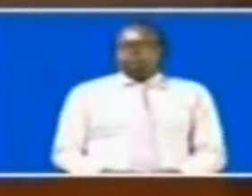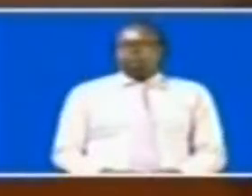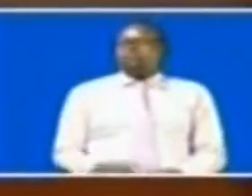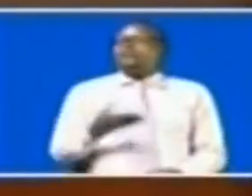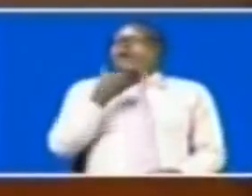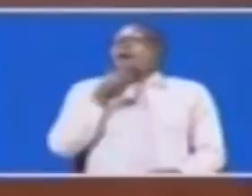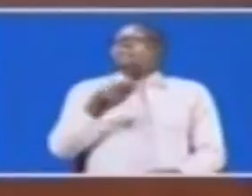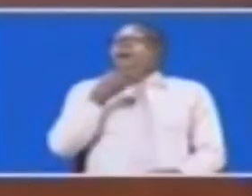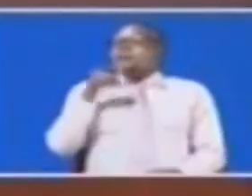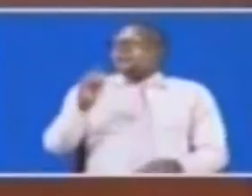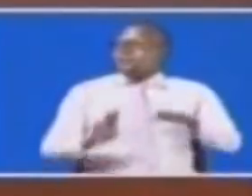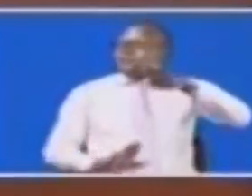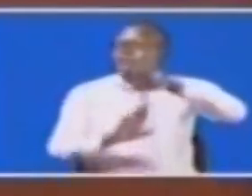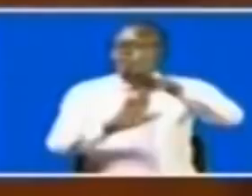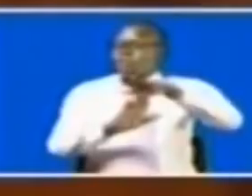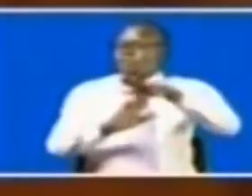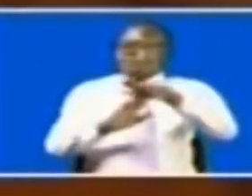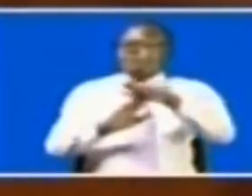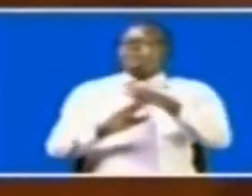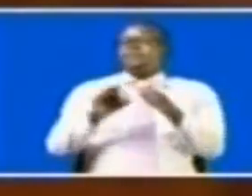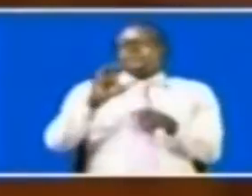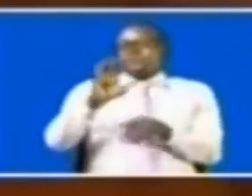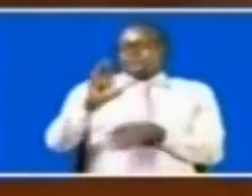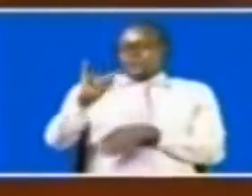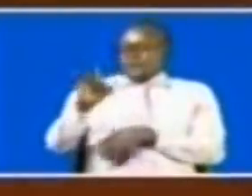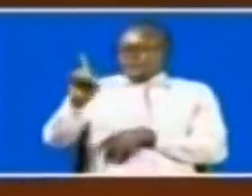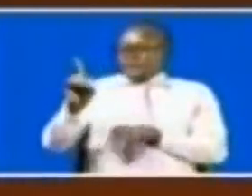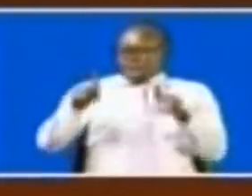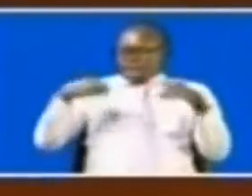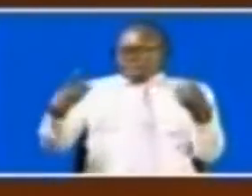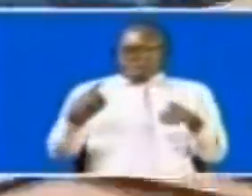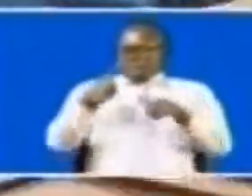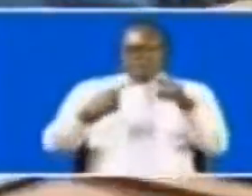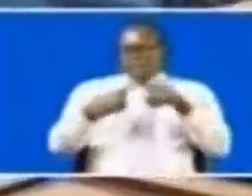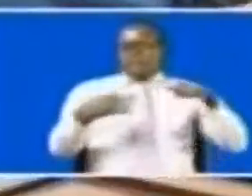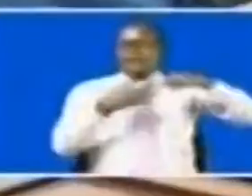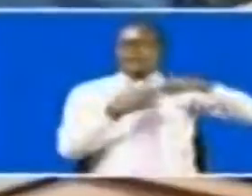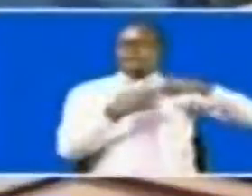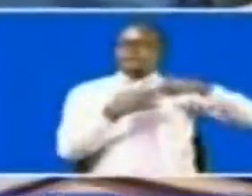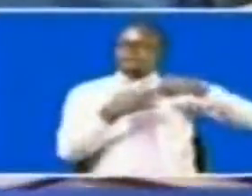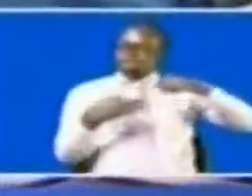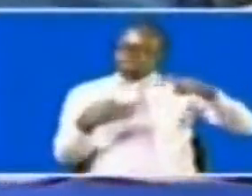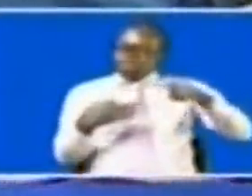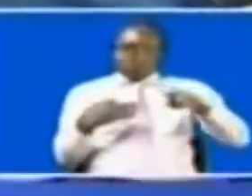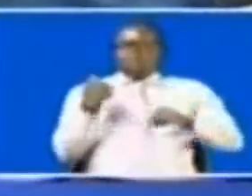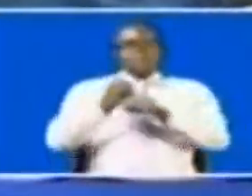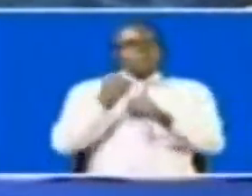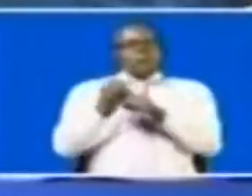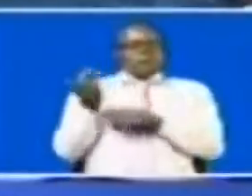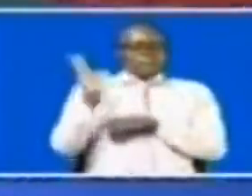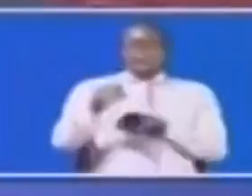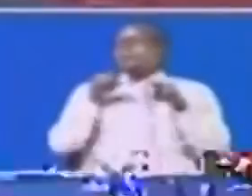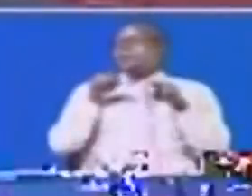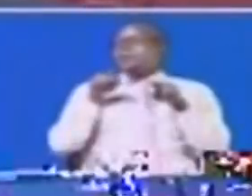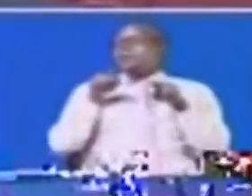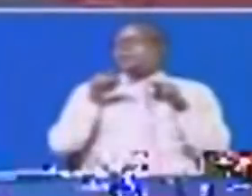For a man who has been at the helm of the country's criminal investigation department for 8 years, Ndegwa Muhoro's tenure came back to